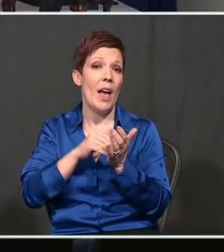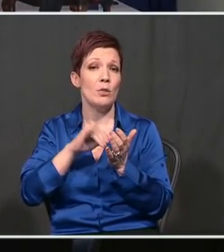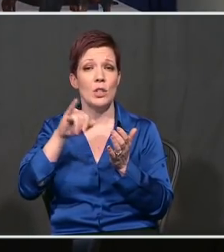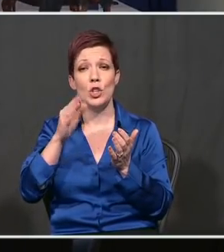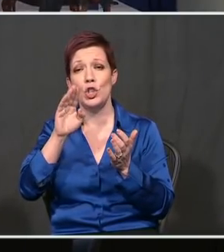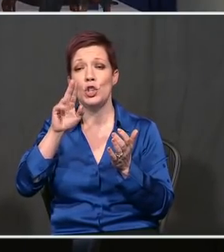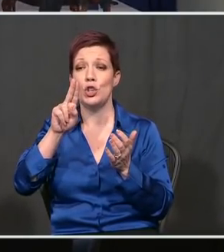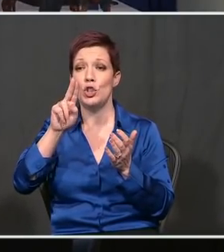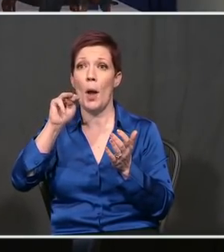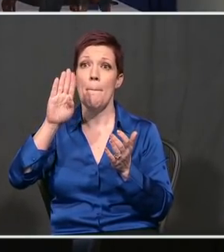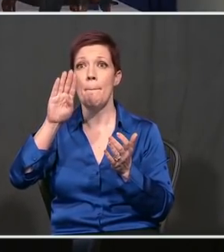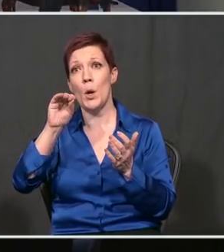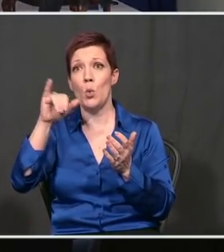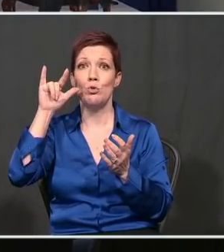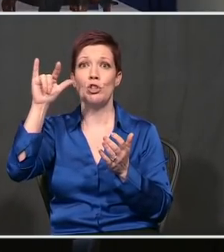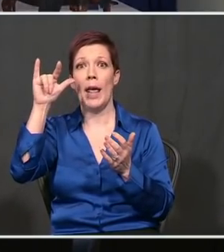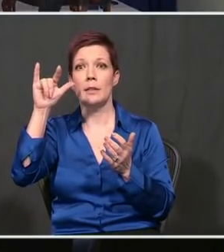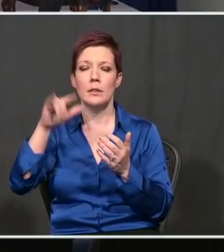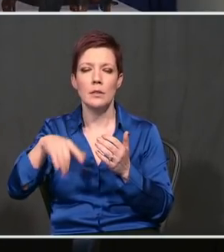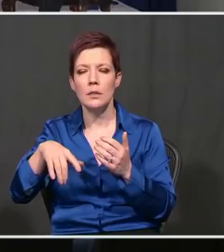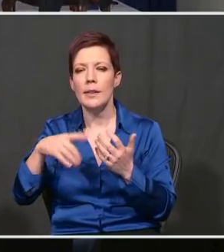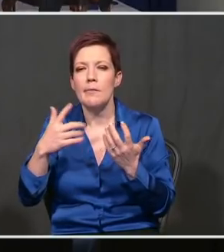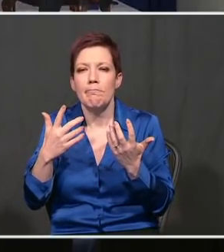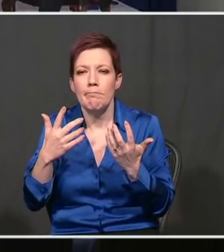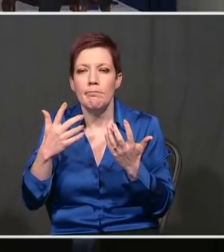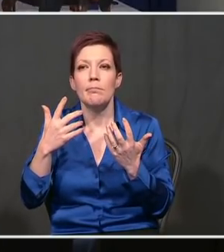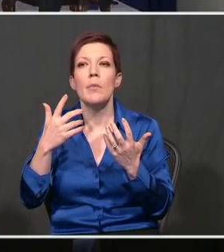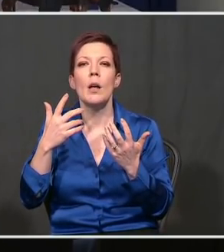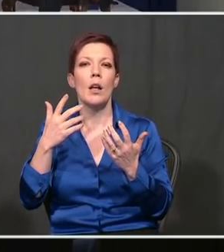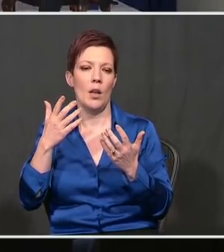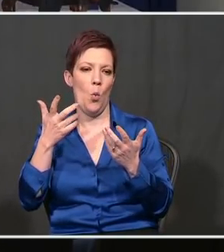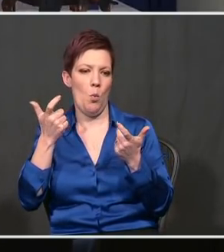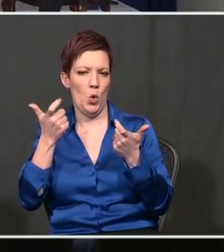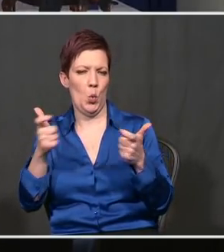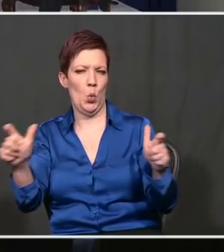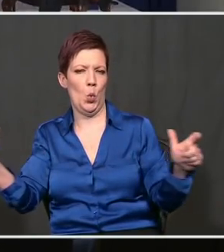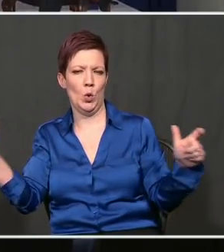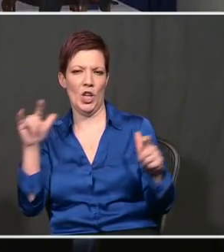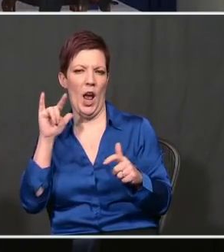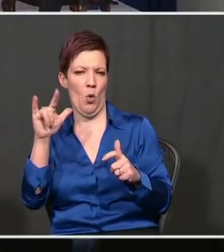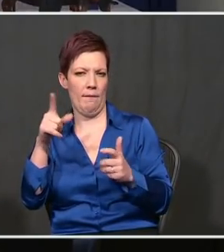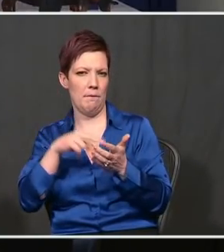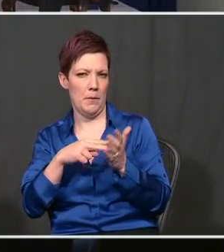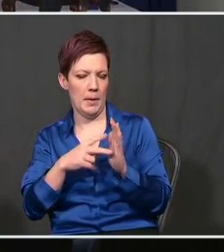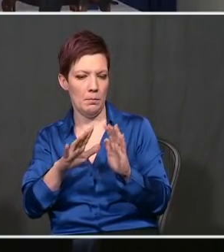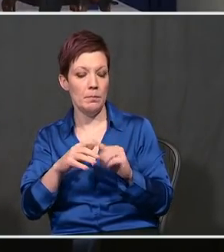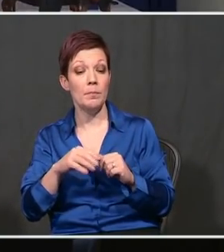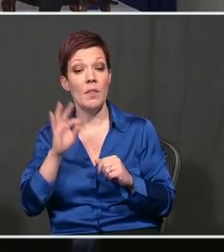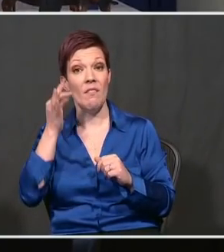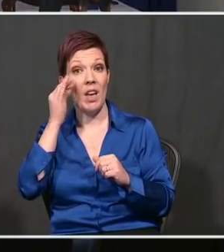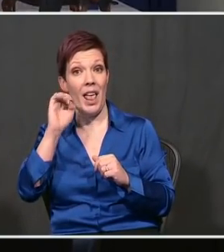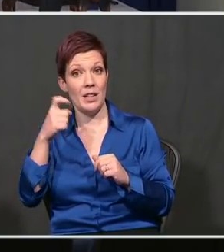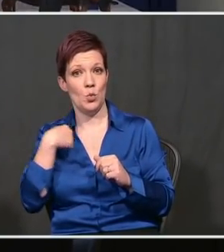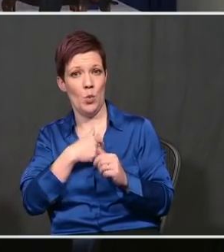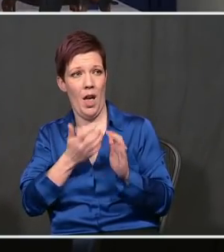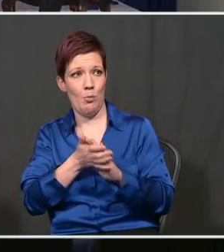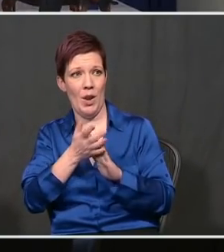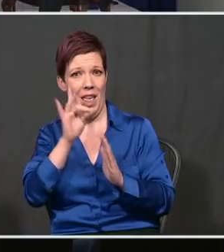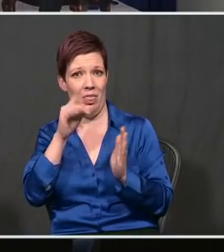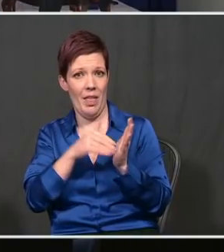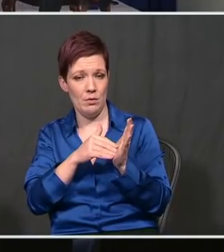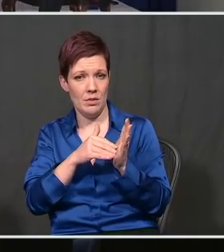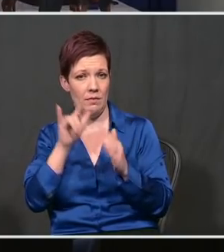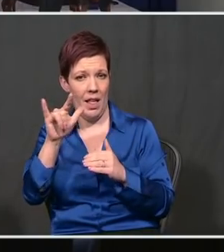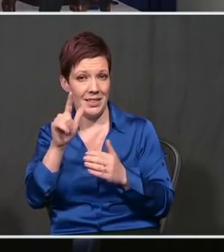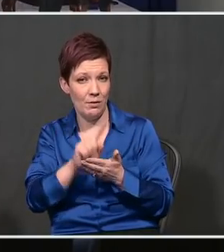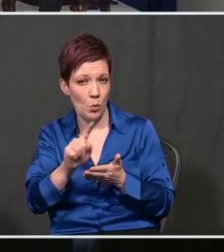747s. Those are very different units of capacity, by the way. But let's just say wide-body aircraft. At FedEx, we operate 8,000 flights a